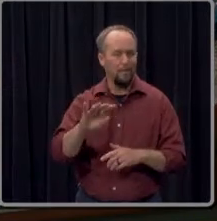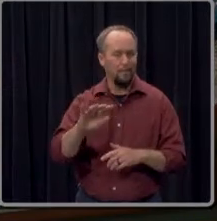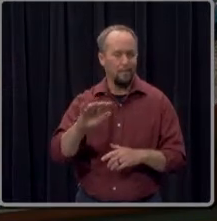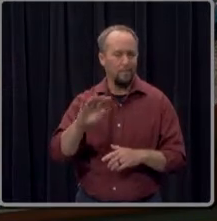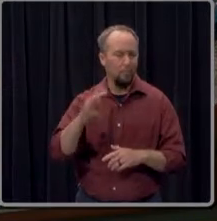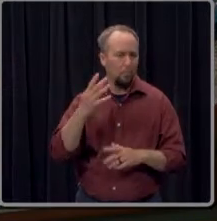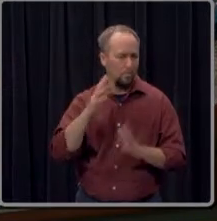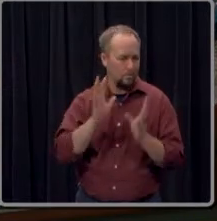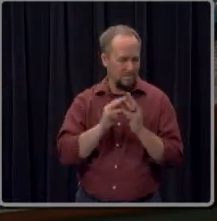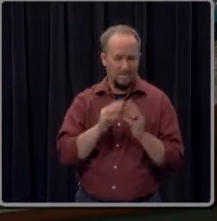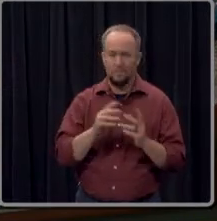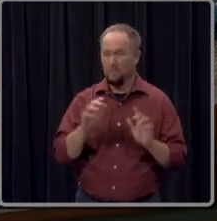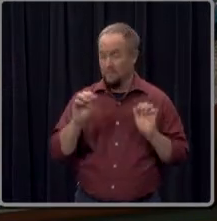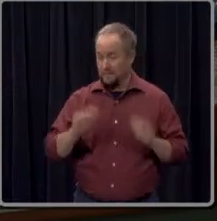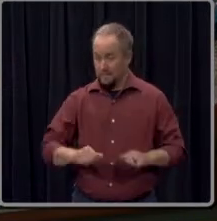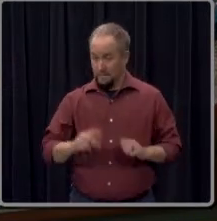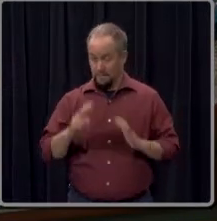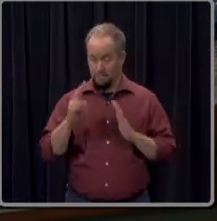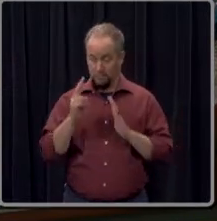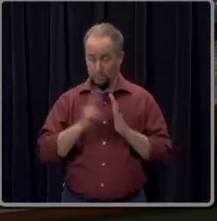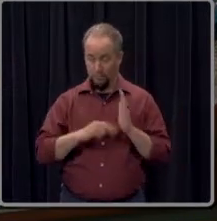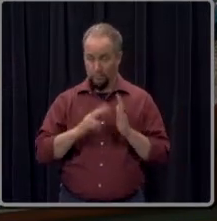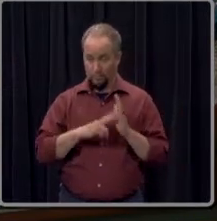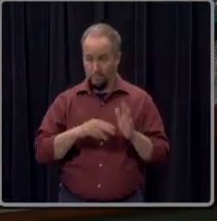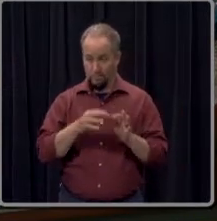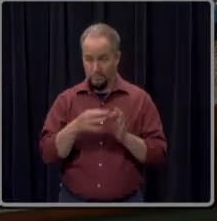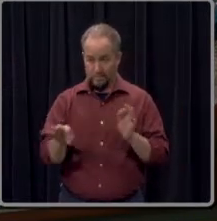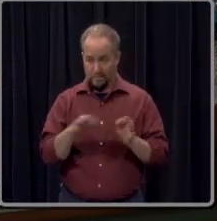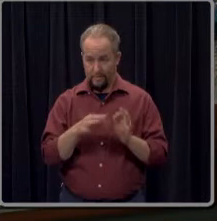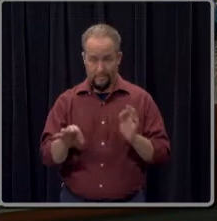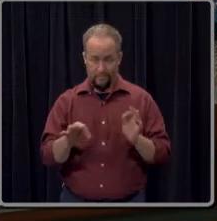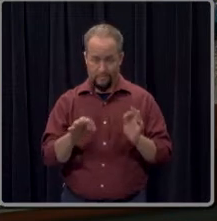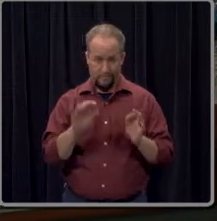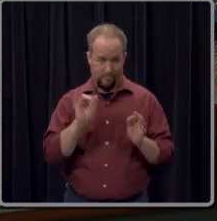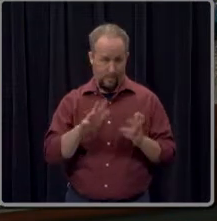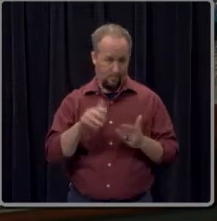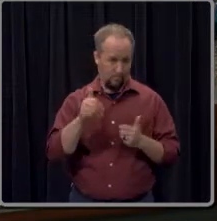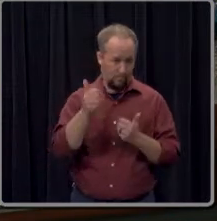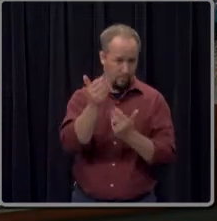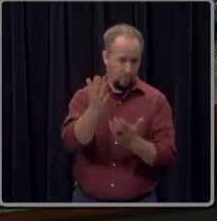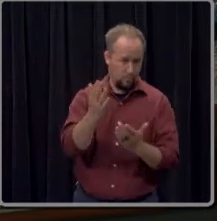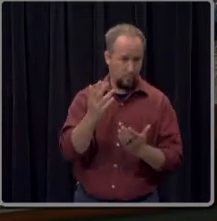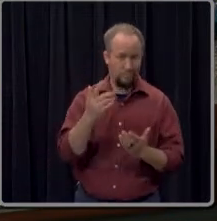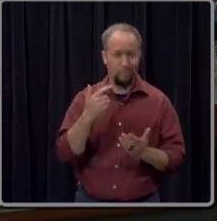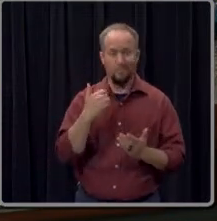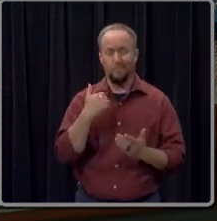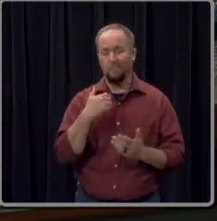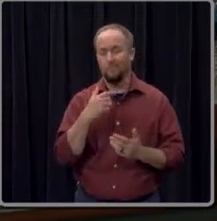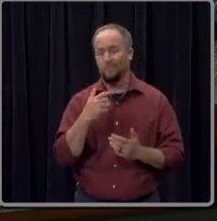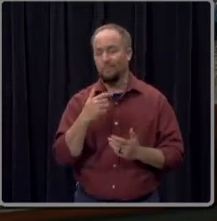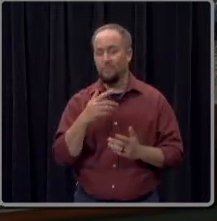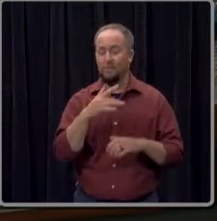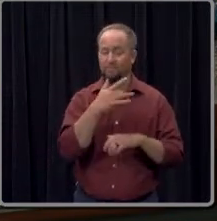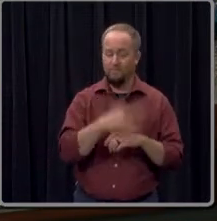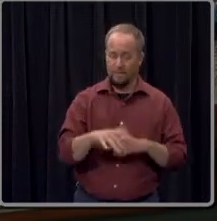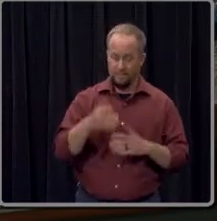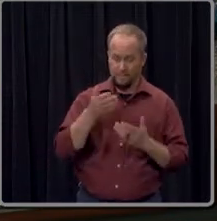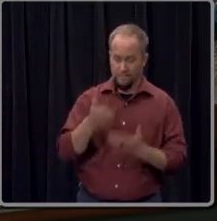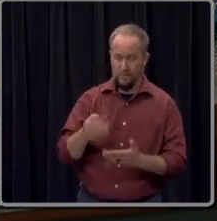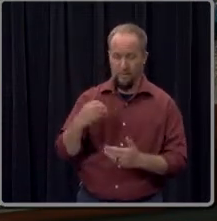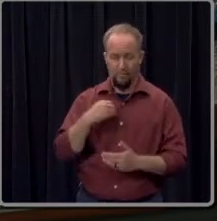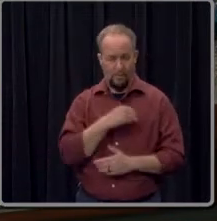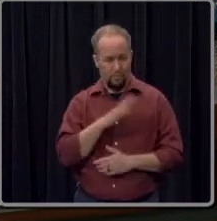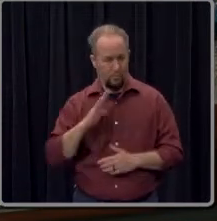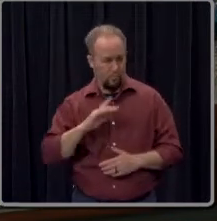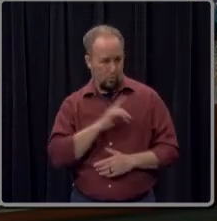I can read the language of the vacancy resolution. Whereas a vacancy exists in the membership of the Board